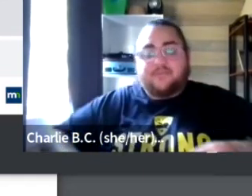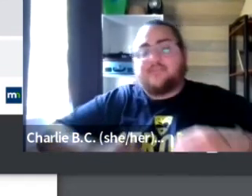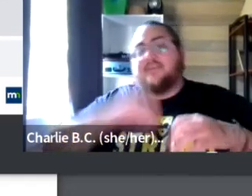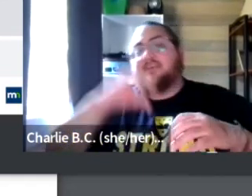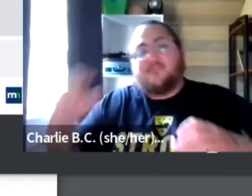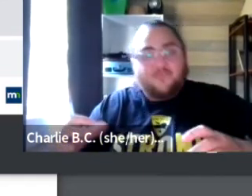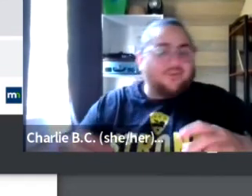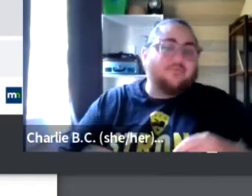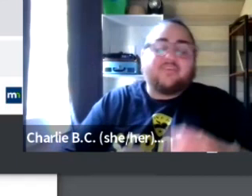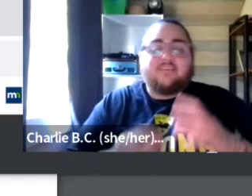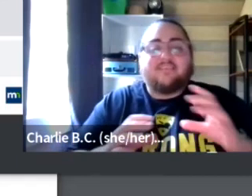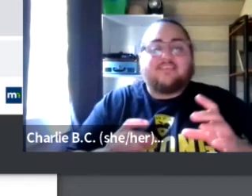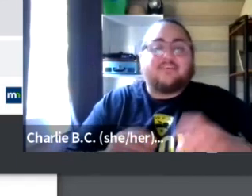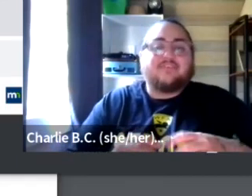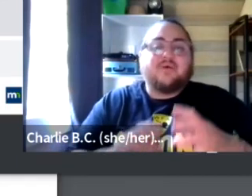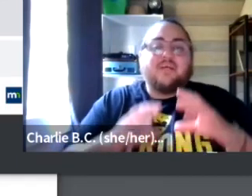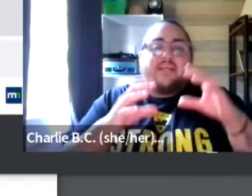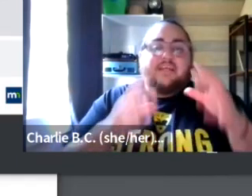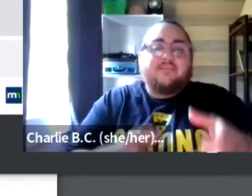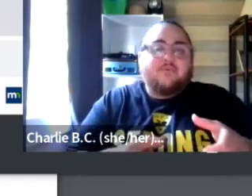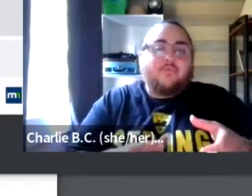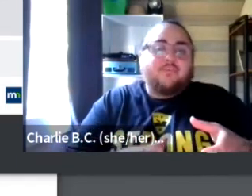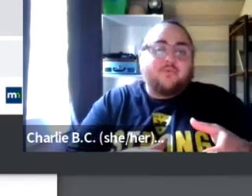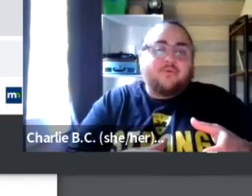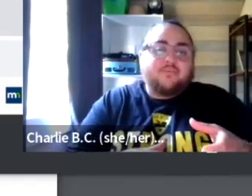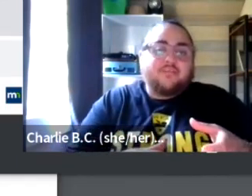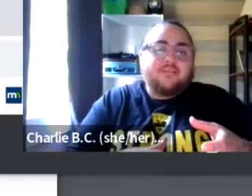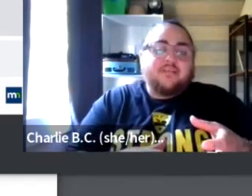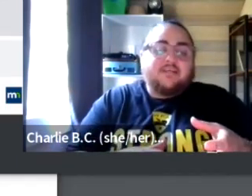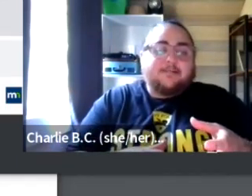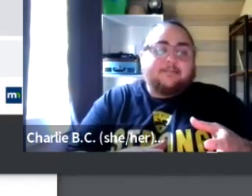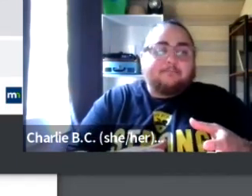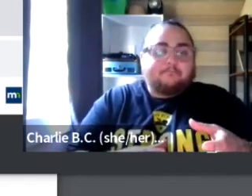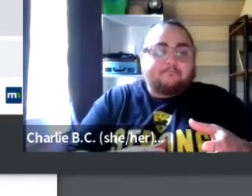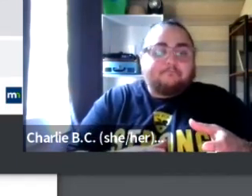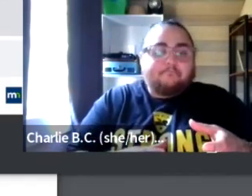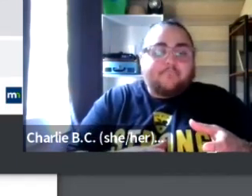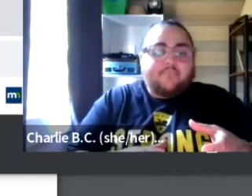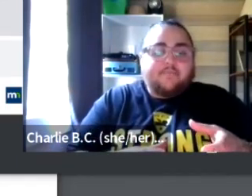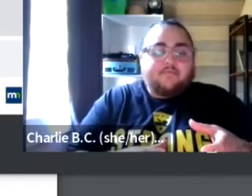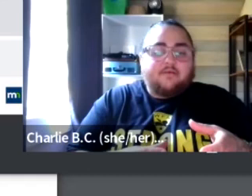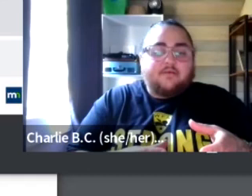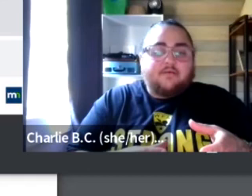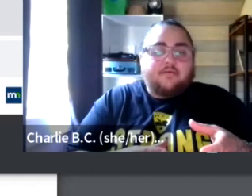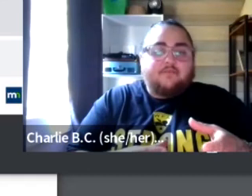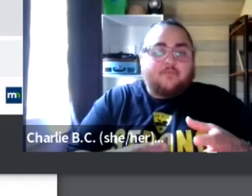BIPOC communities and queer communities, et cetera. So informal supports